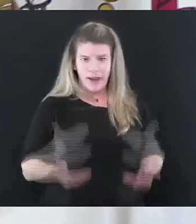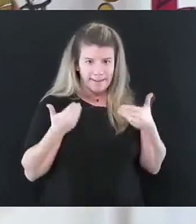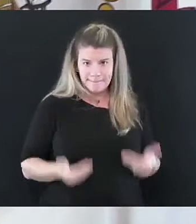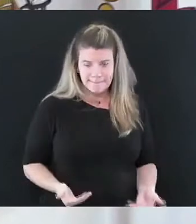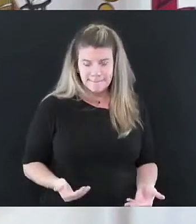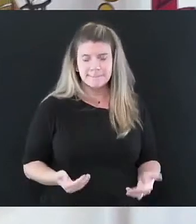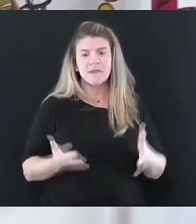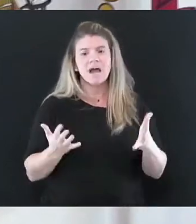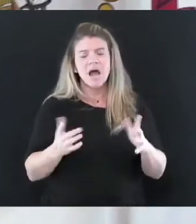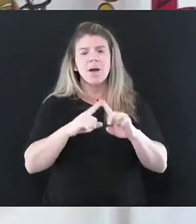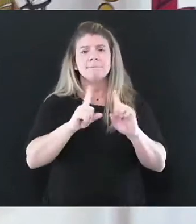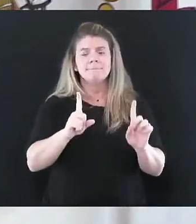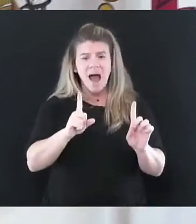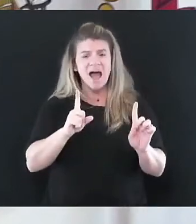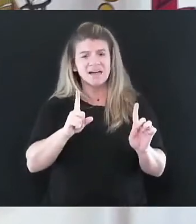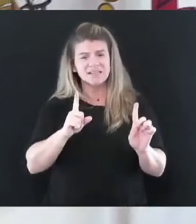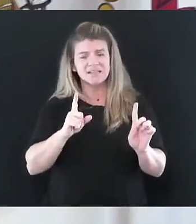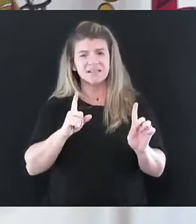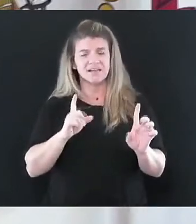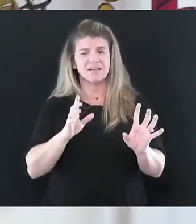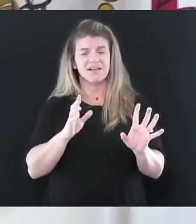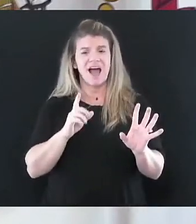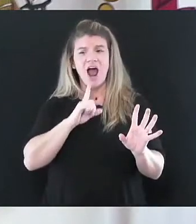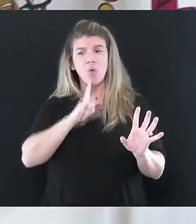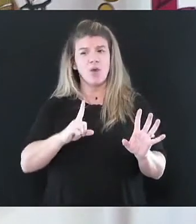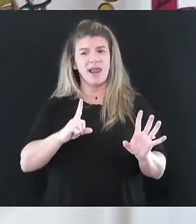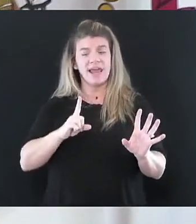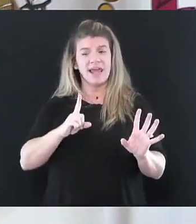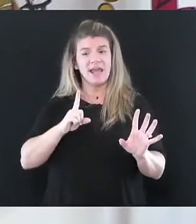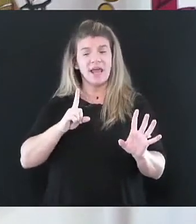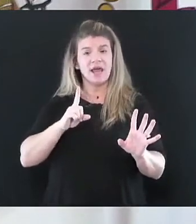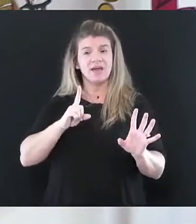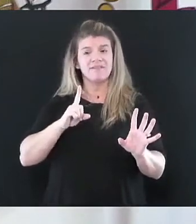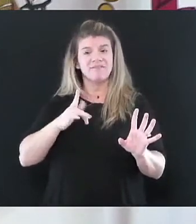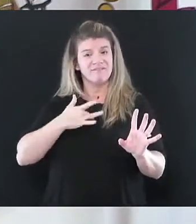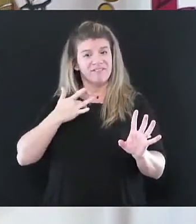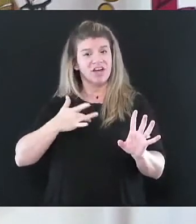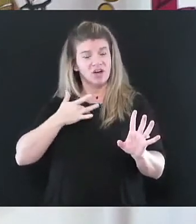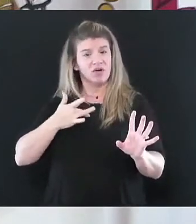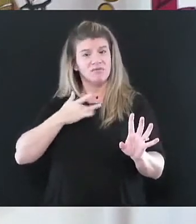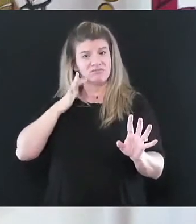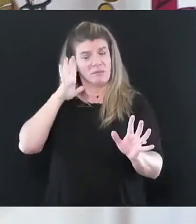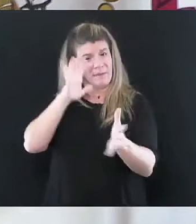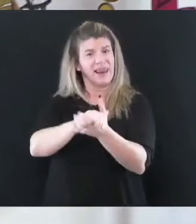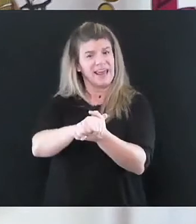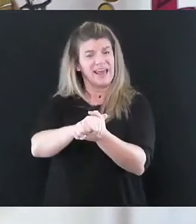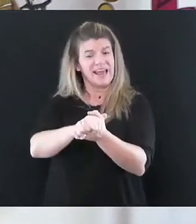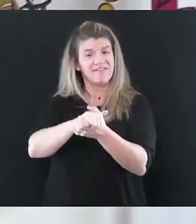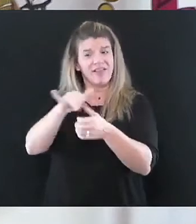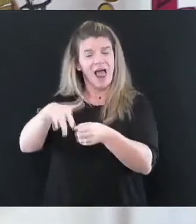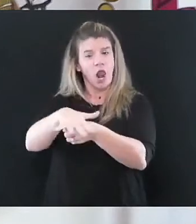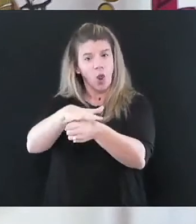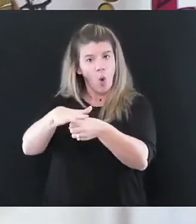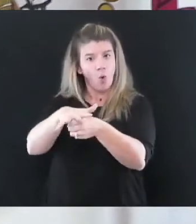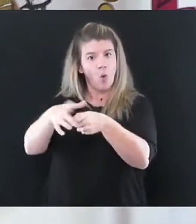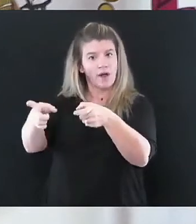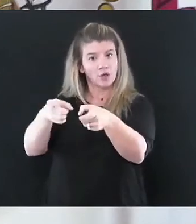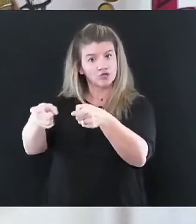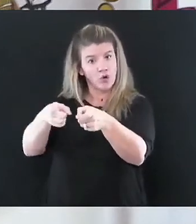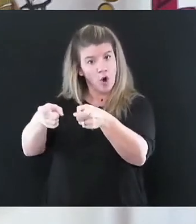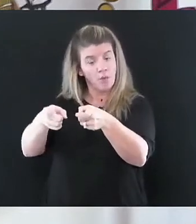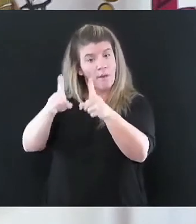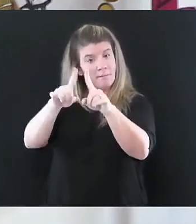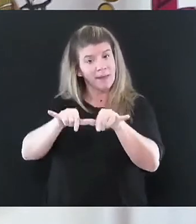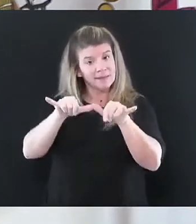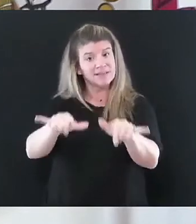I believe that I really believe in the local control, but at the same time, to answer your